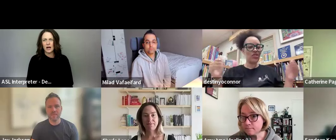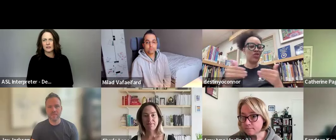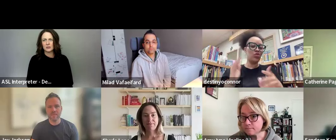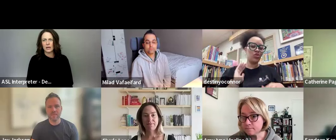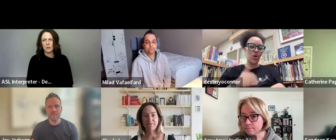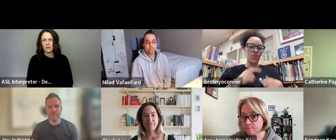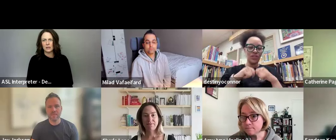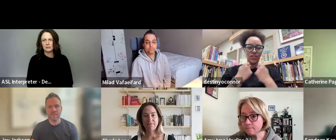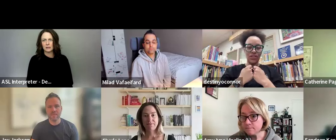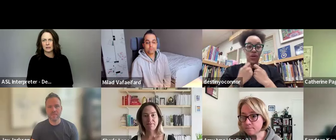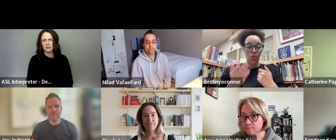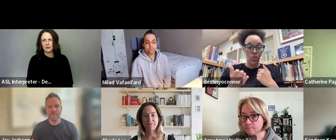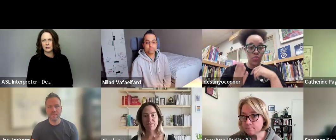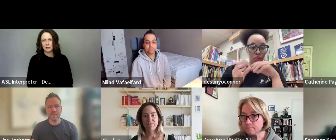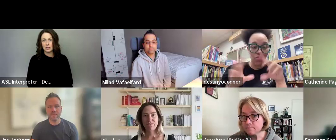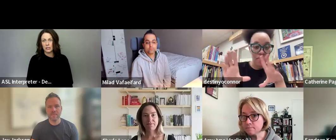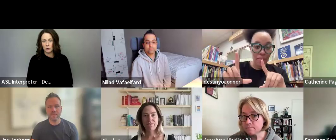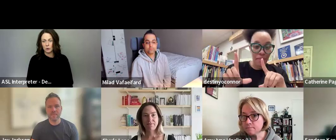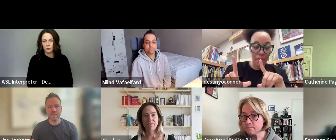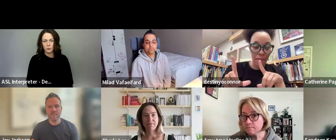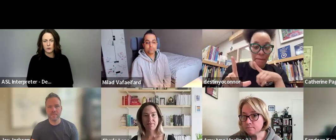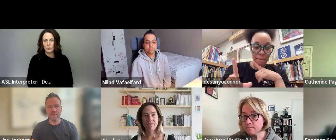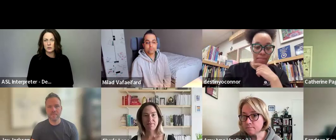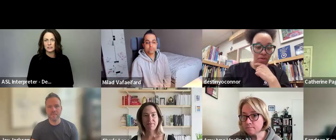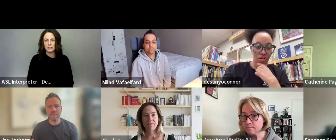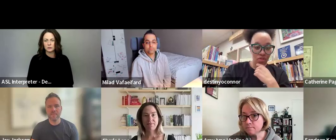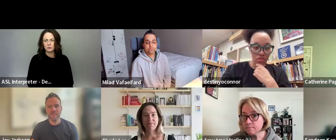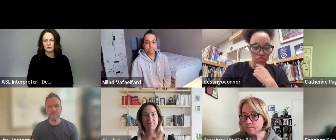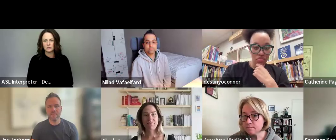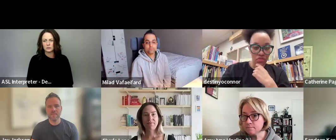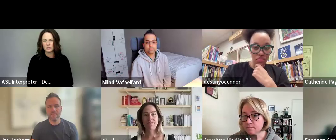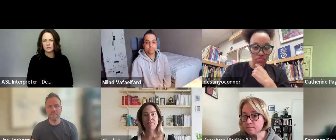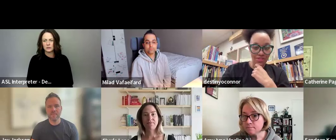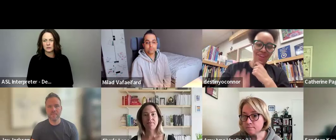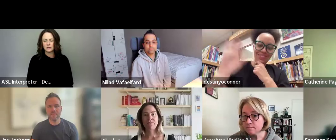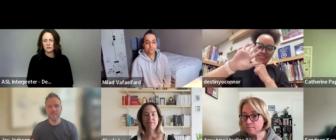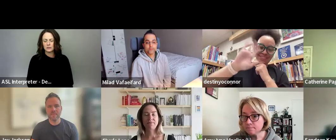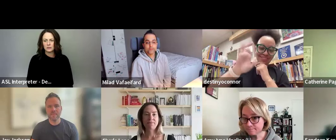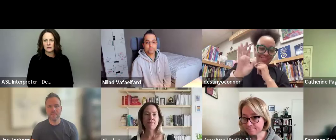If not, that's okay. We can introduce our team, or what would you like to do?